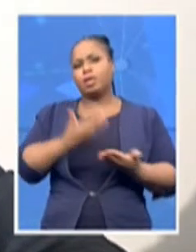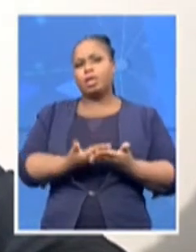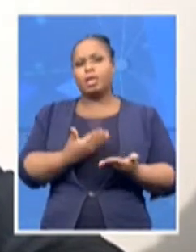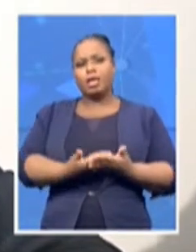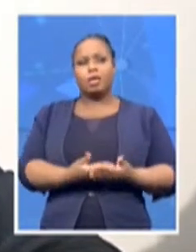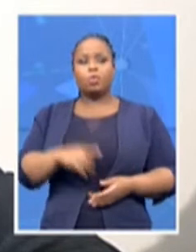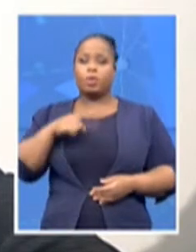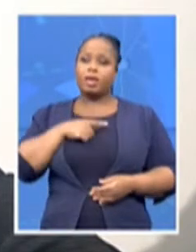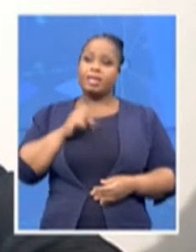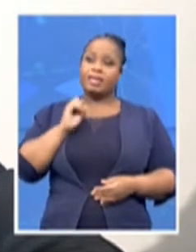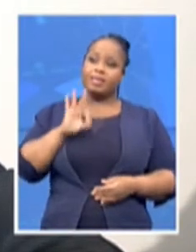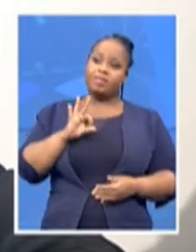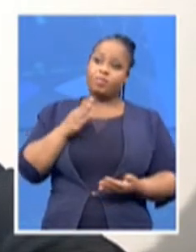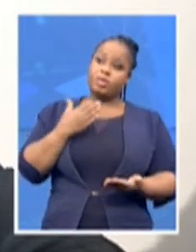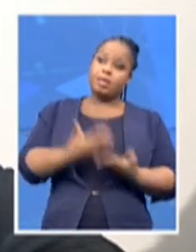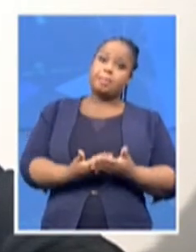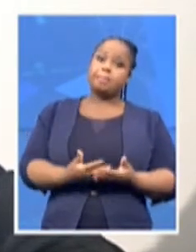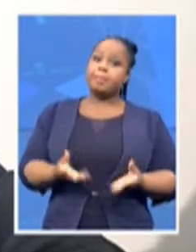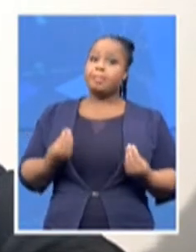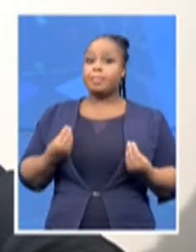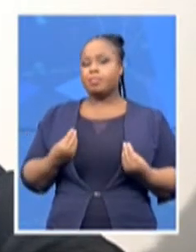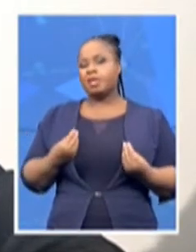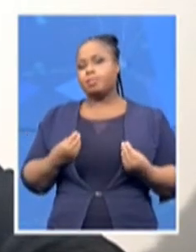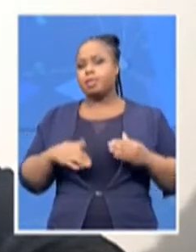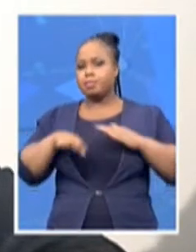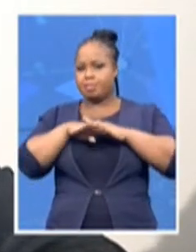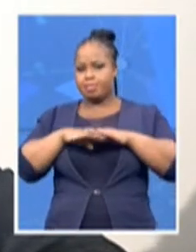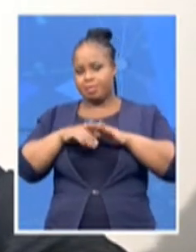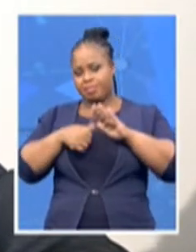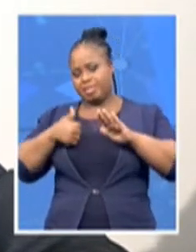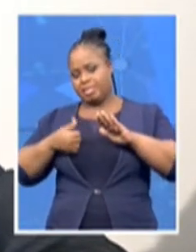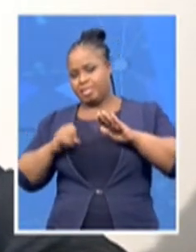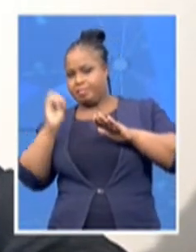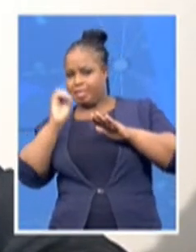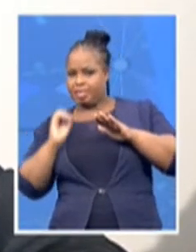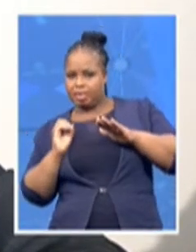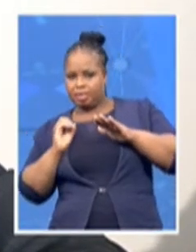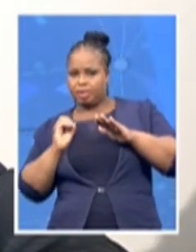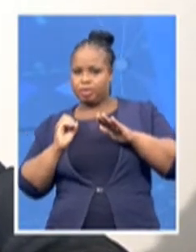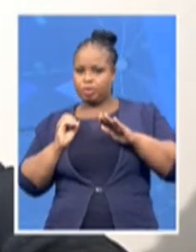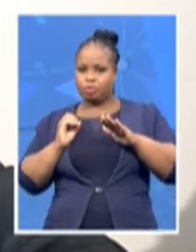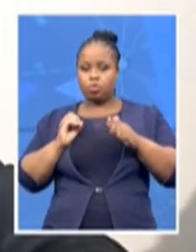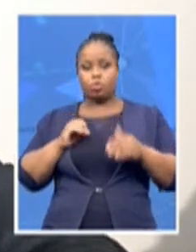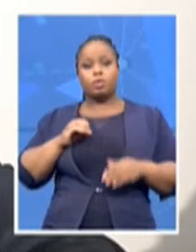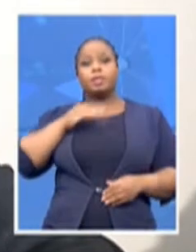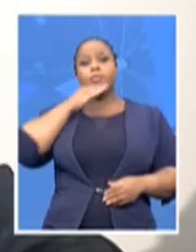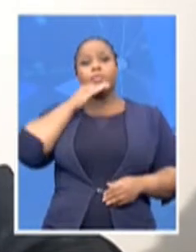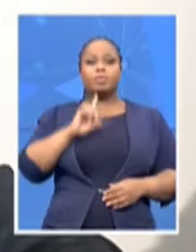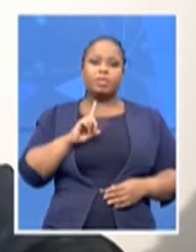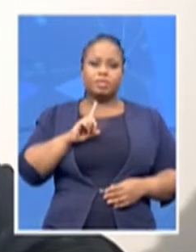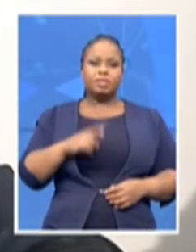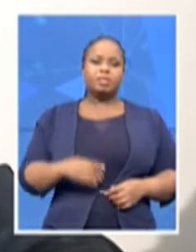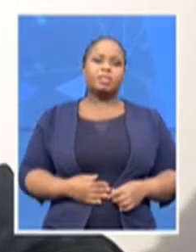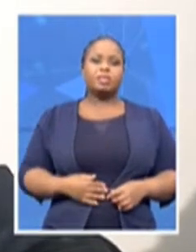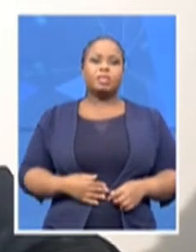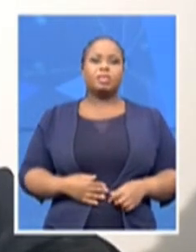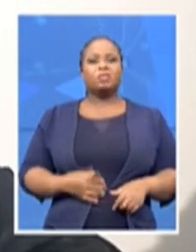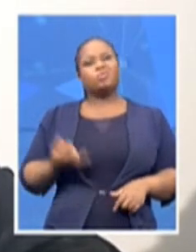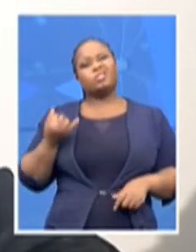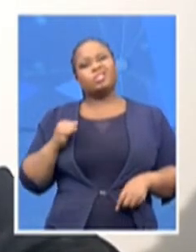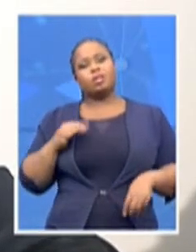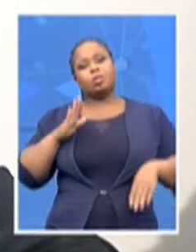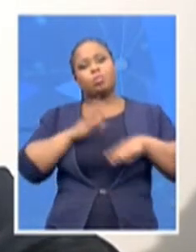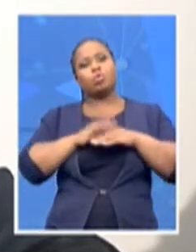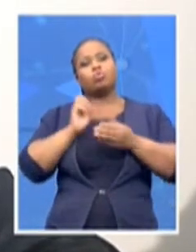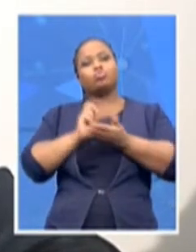minimum 60%. At 60%, it means that we still have to get about 12 million, but we are more ambitious to